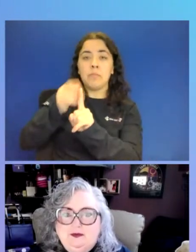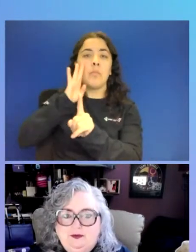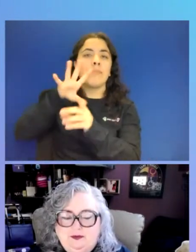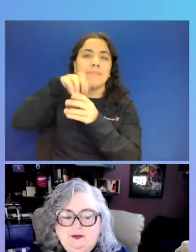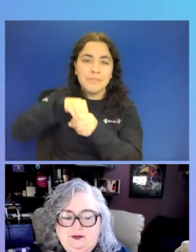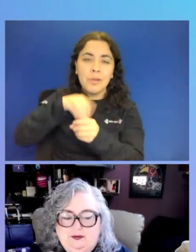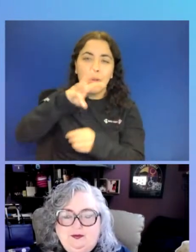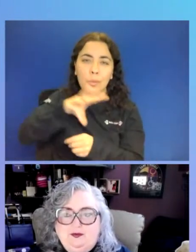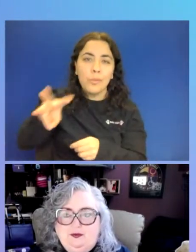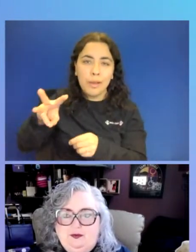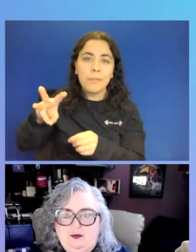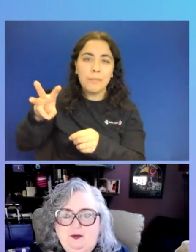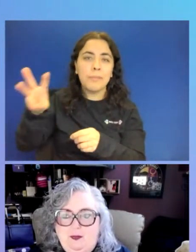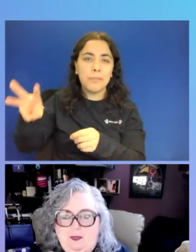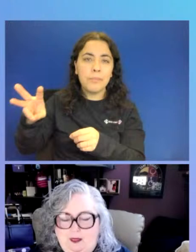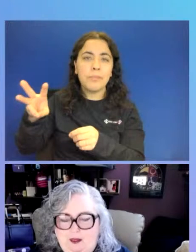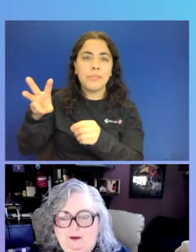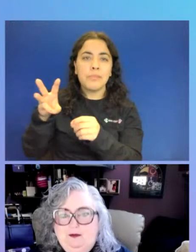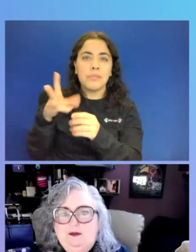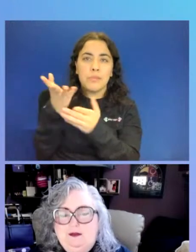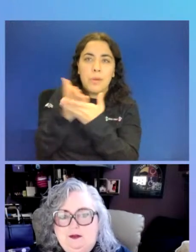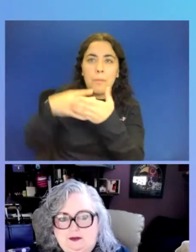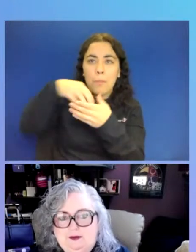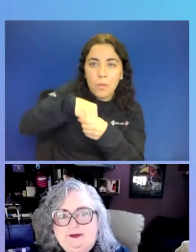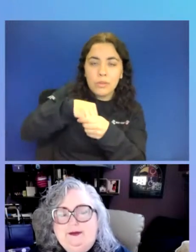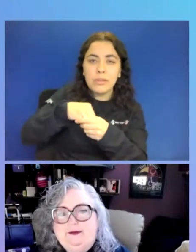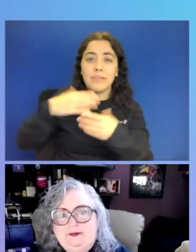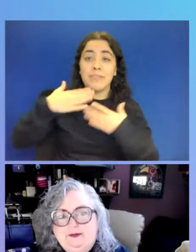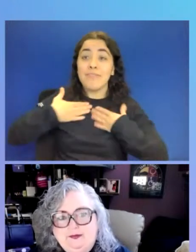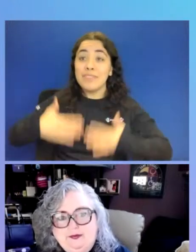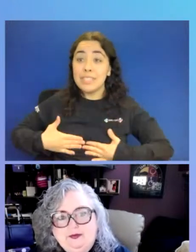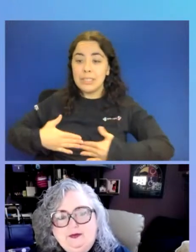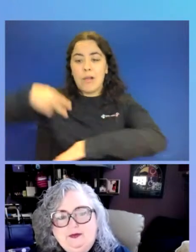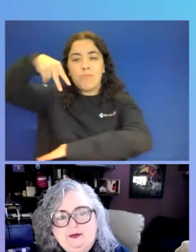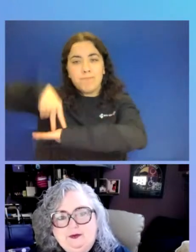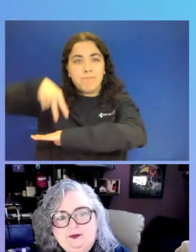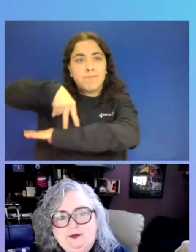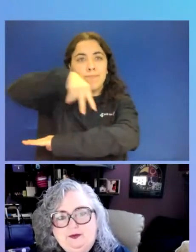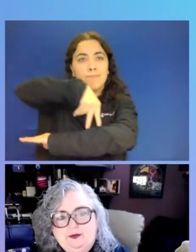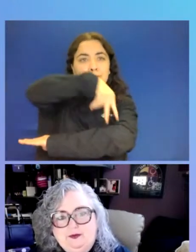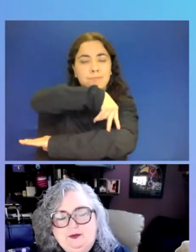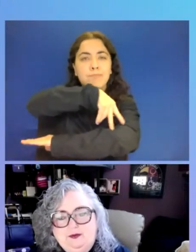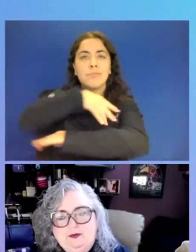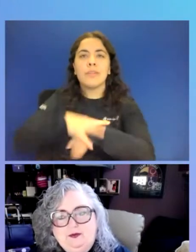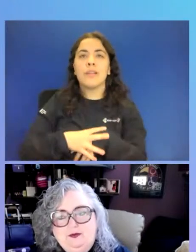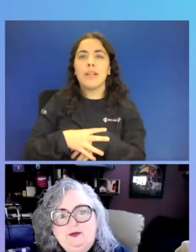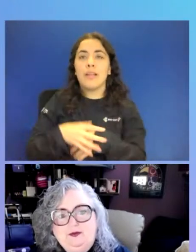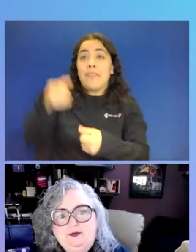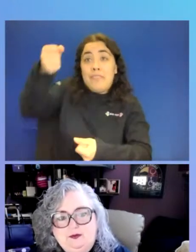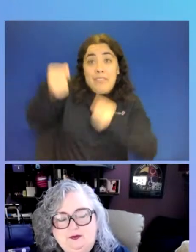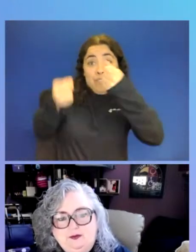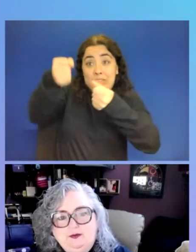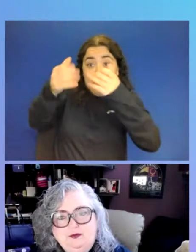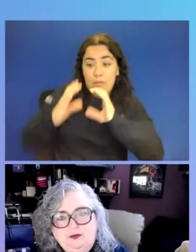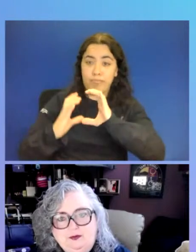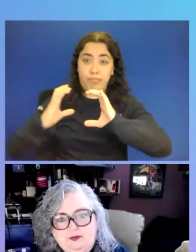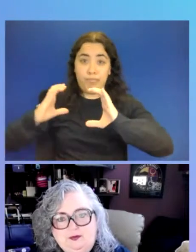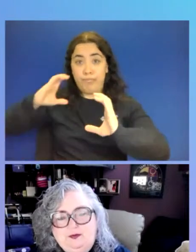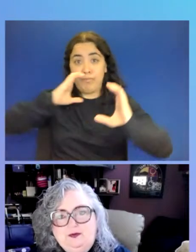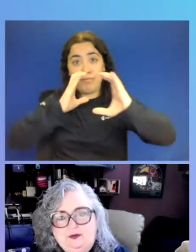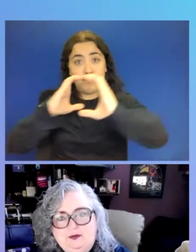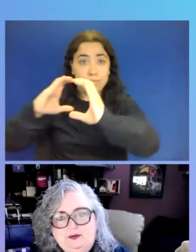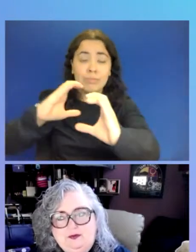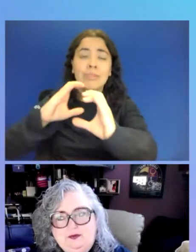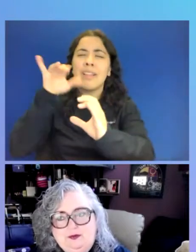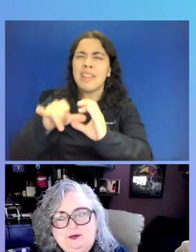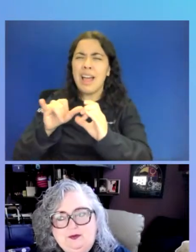going to have physical platforms that people stand on. It has the actual vehicles that people would travel in. All